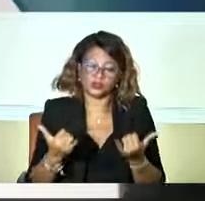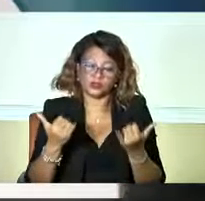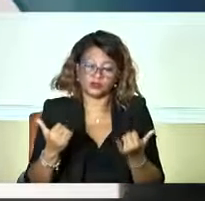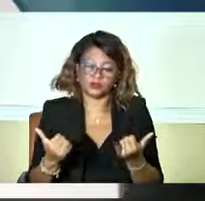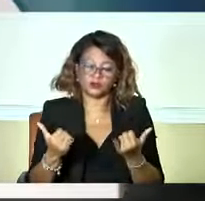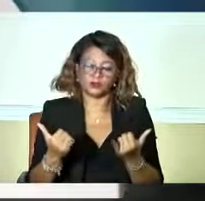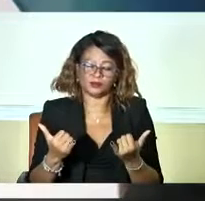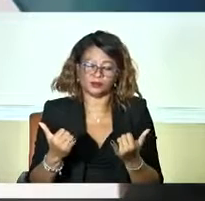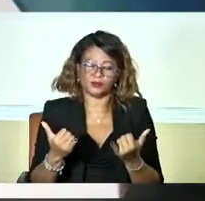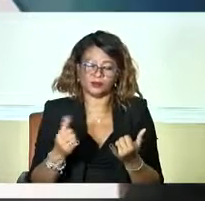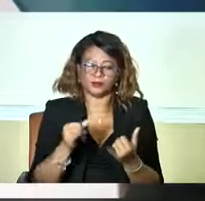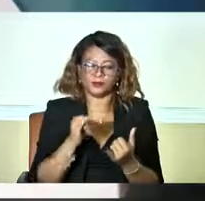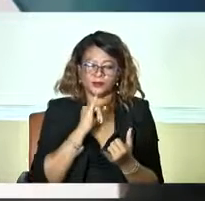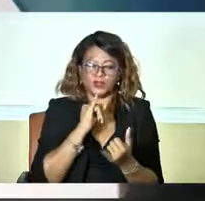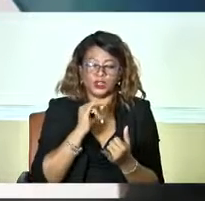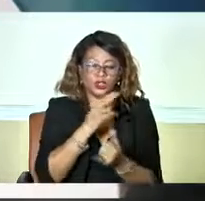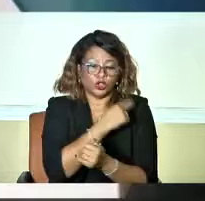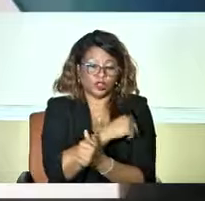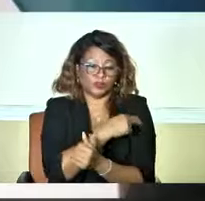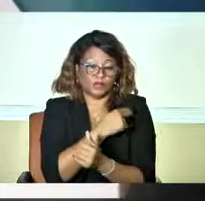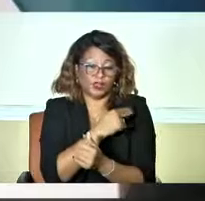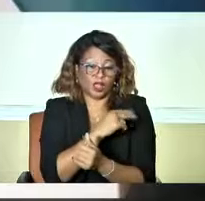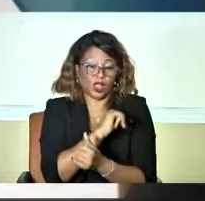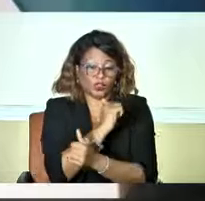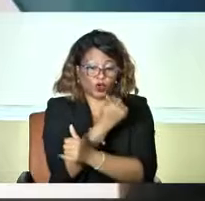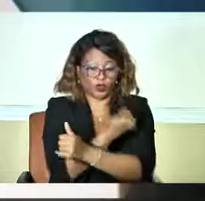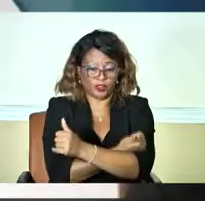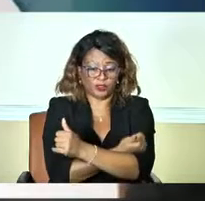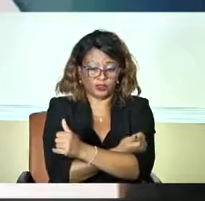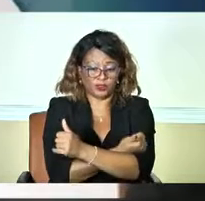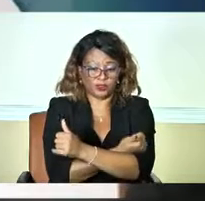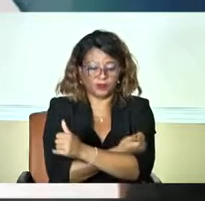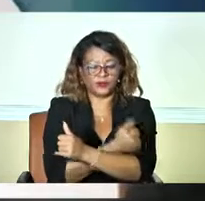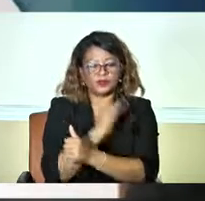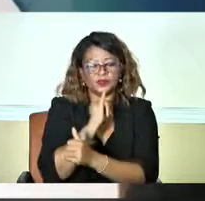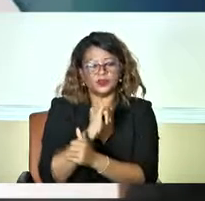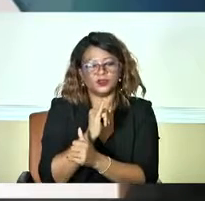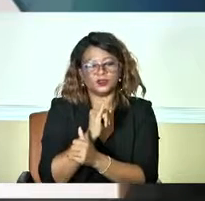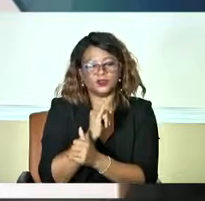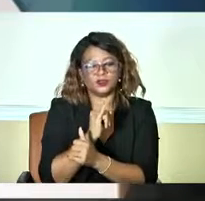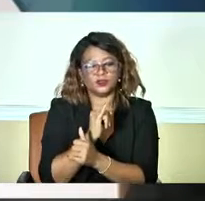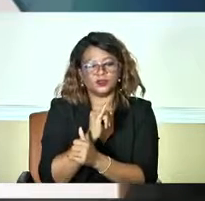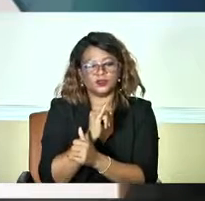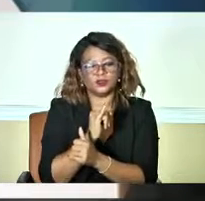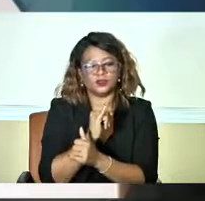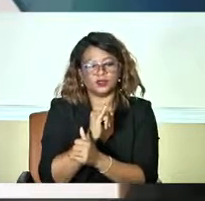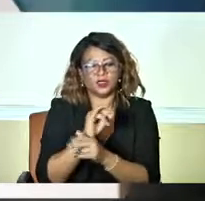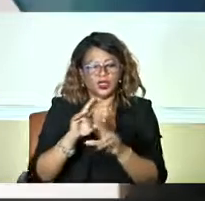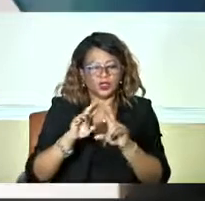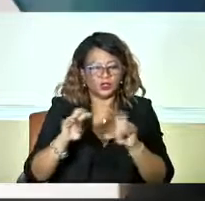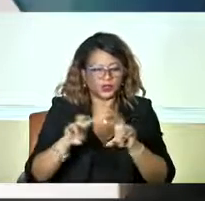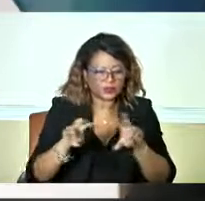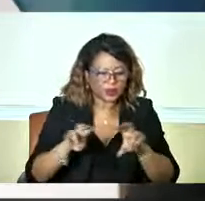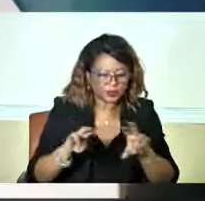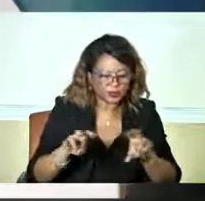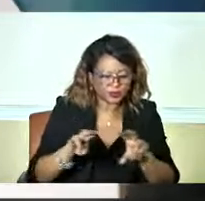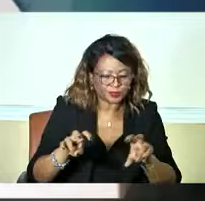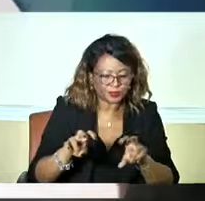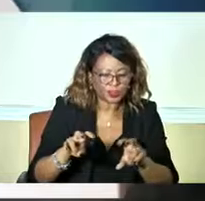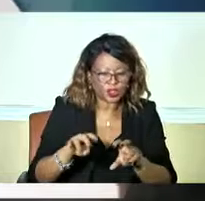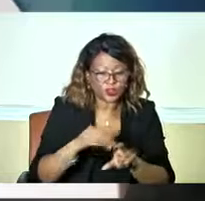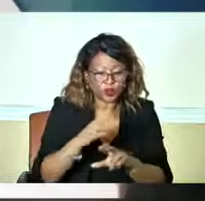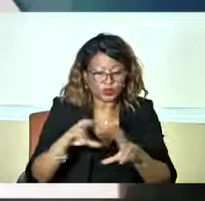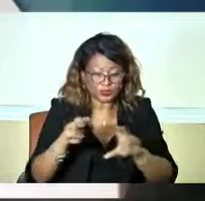is the hospital authority is conducting assessments, and